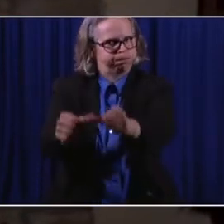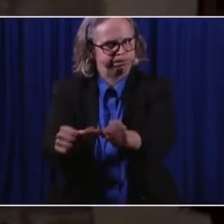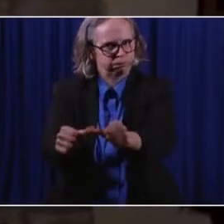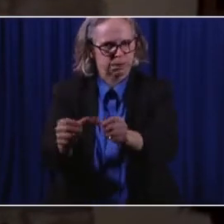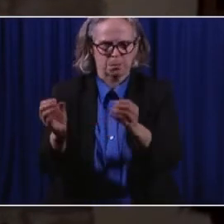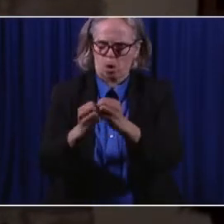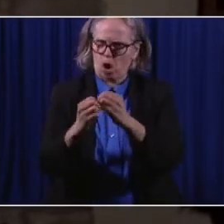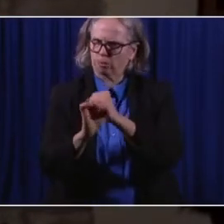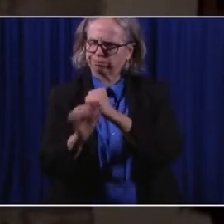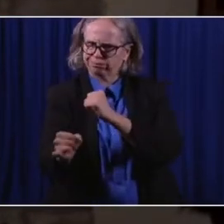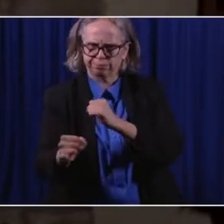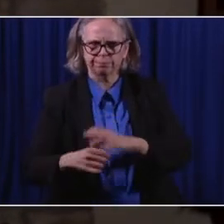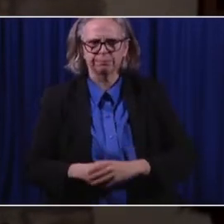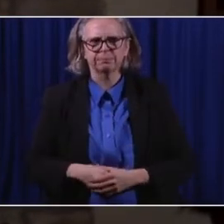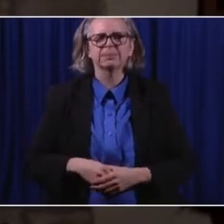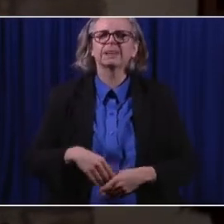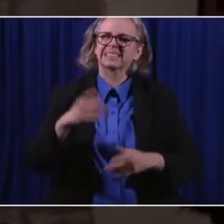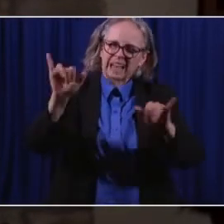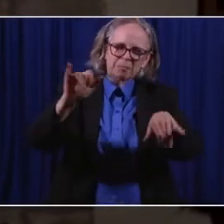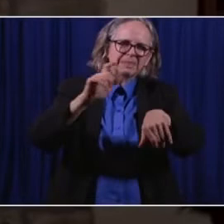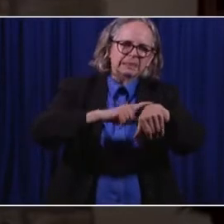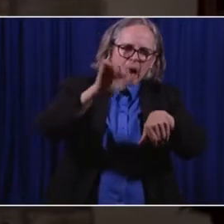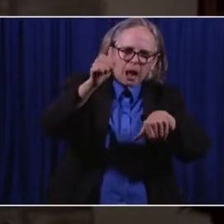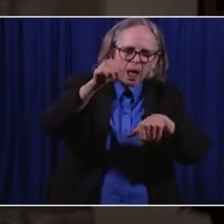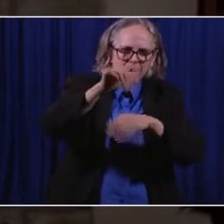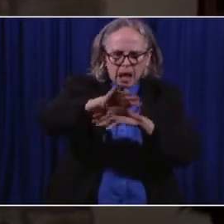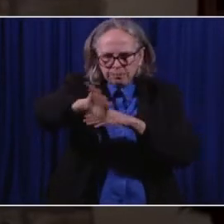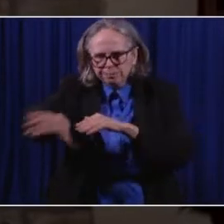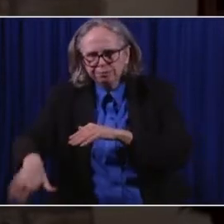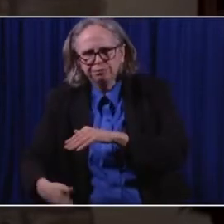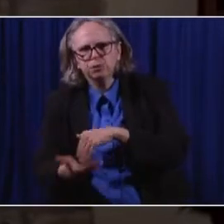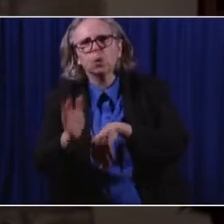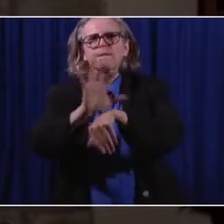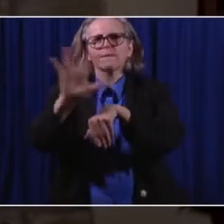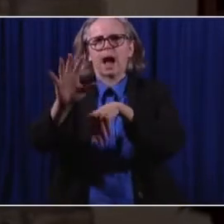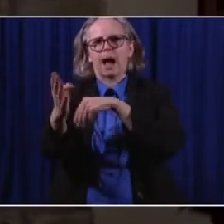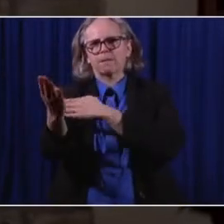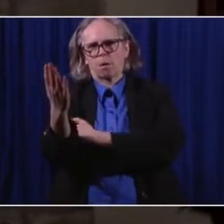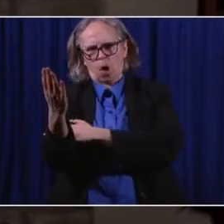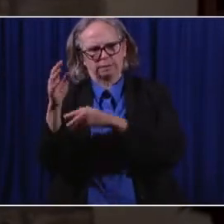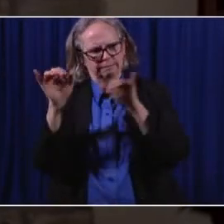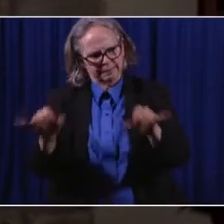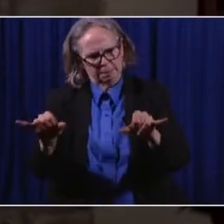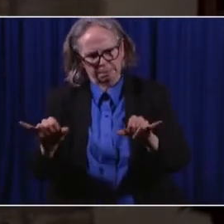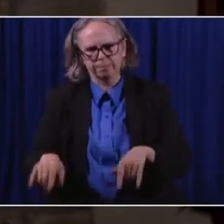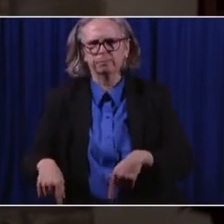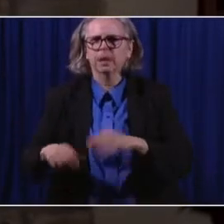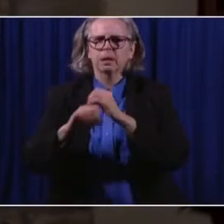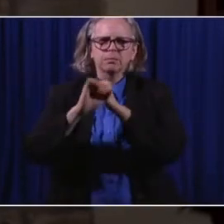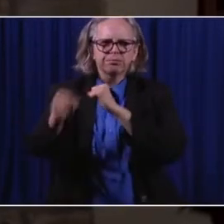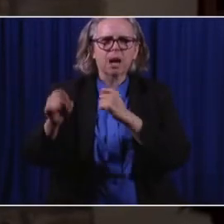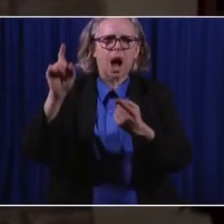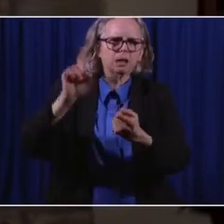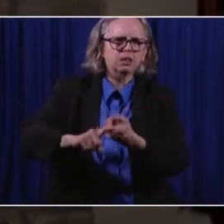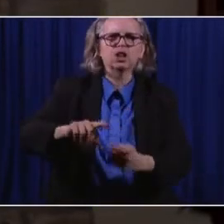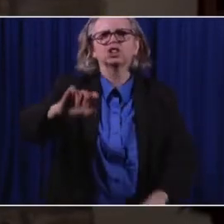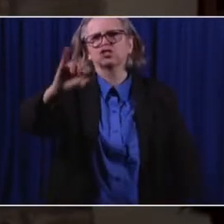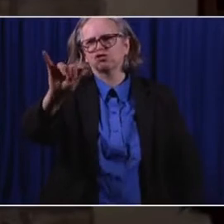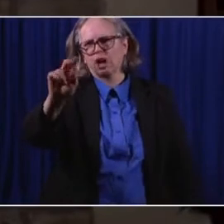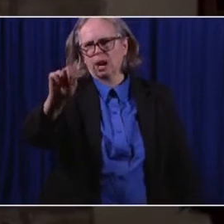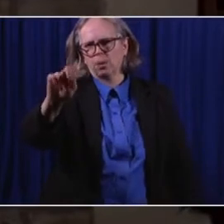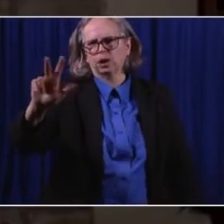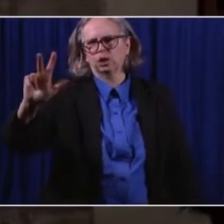5 a.m. statewide curfew for another 3 weeks until January 23rd. As you can see, our numbers are sort of in a